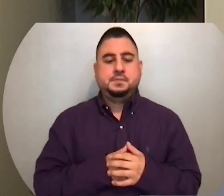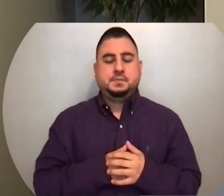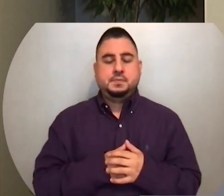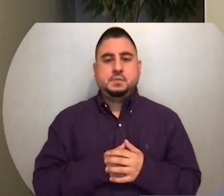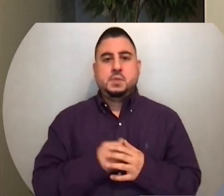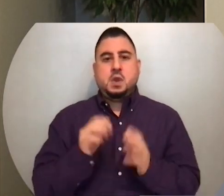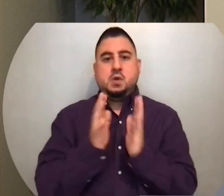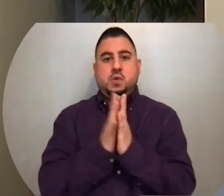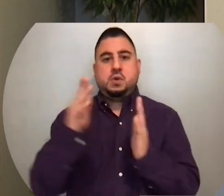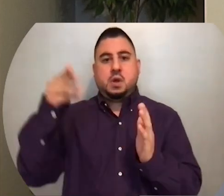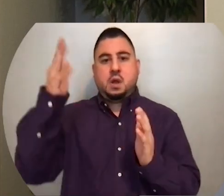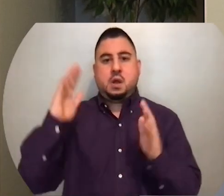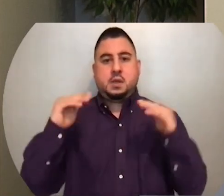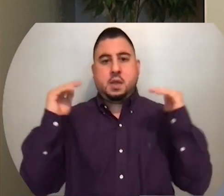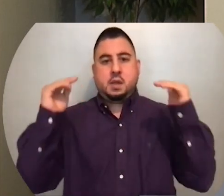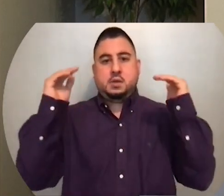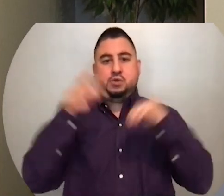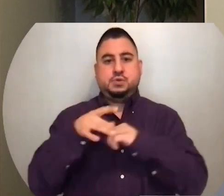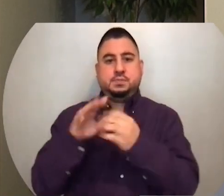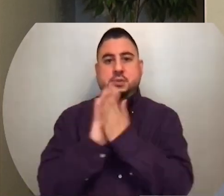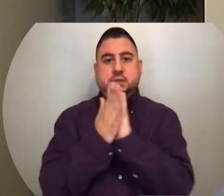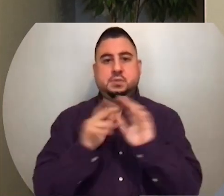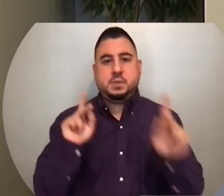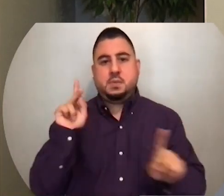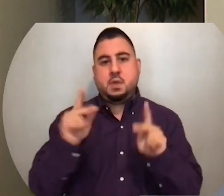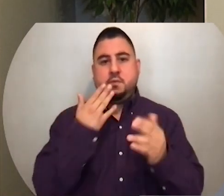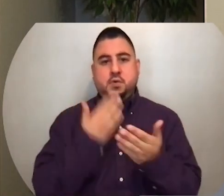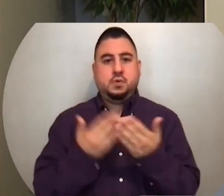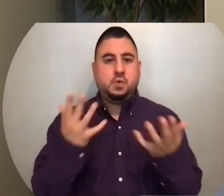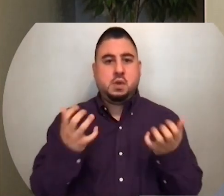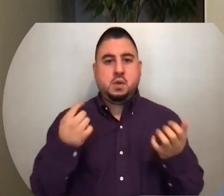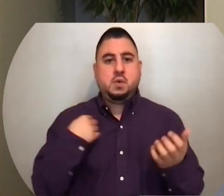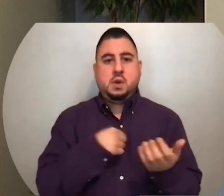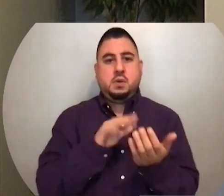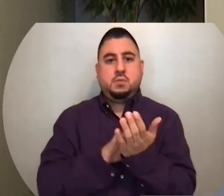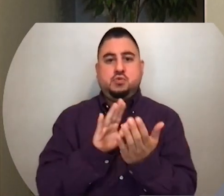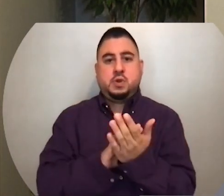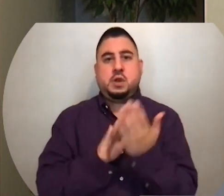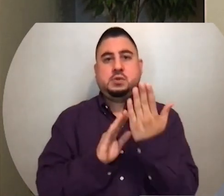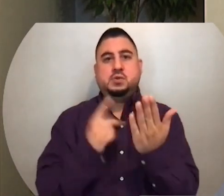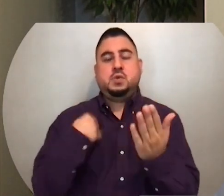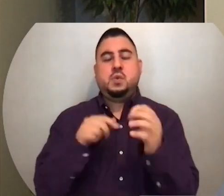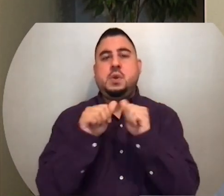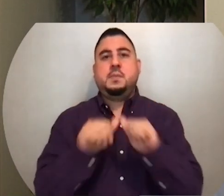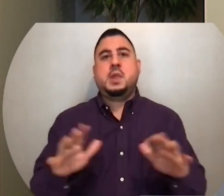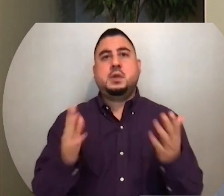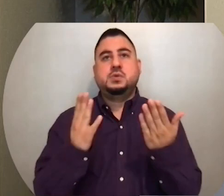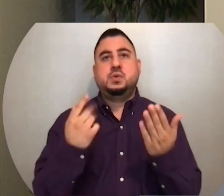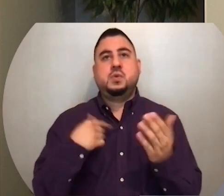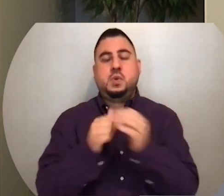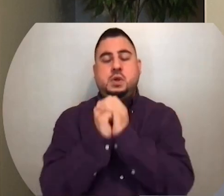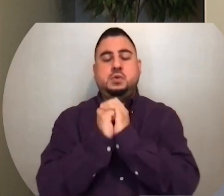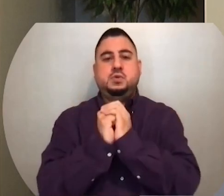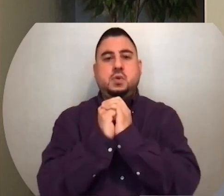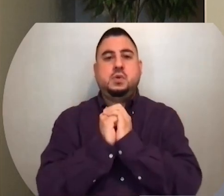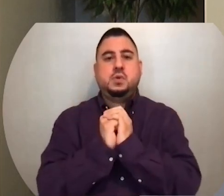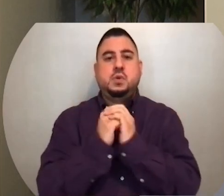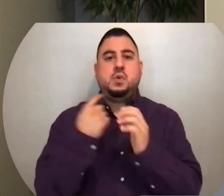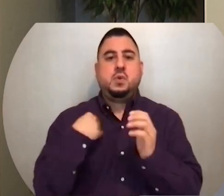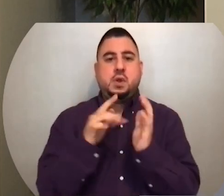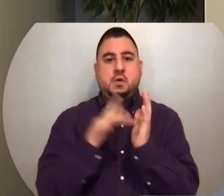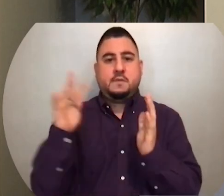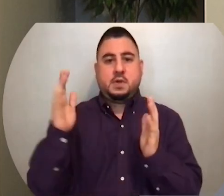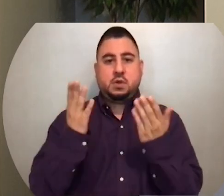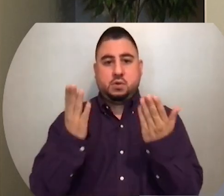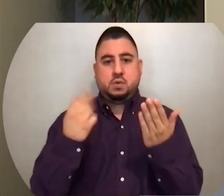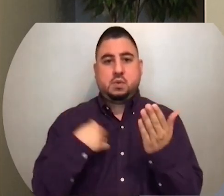mercy. Glory to God in the highest. And on earth, peace to people of goodwill. We praise you, we bless you, we adore you,